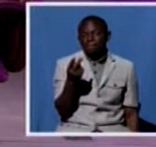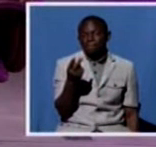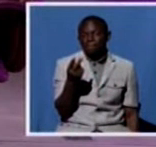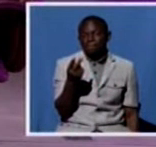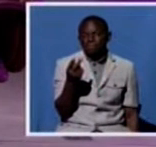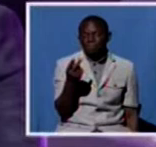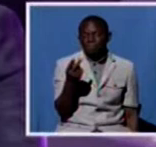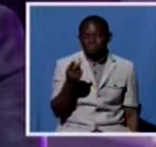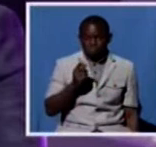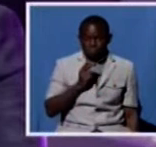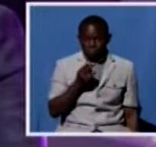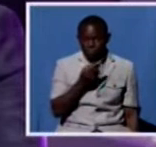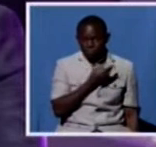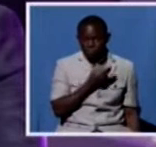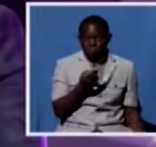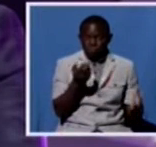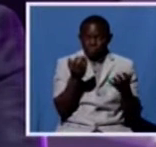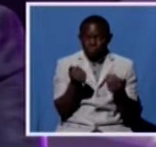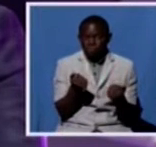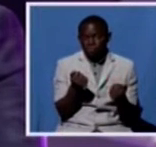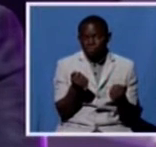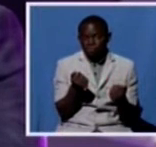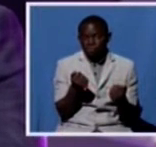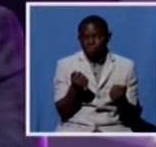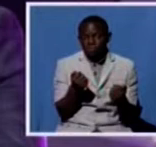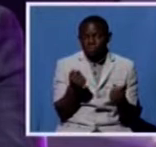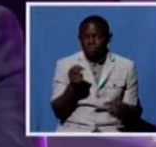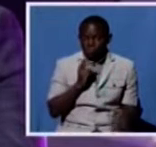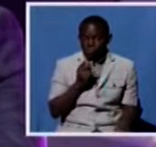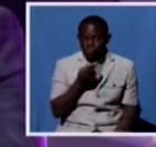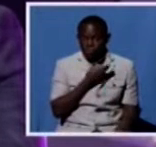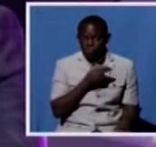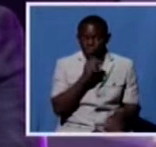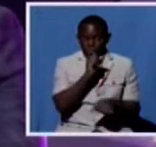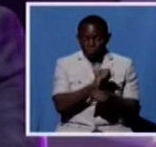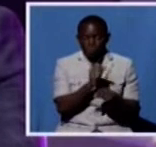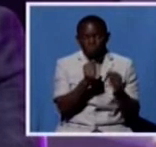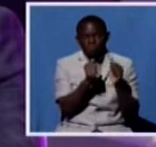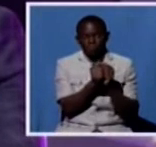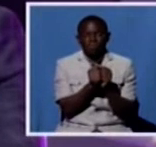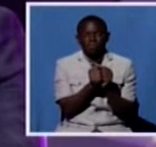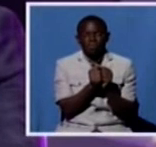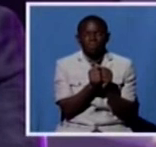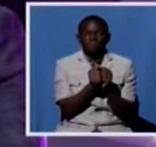integration, or we are collaborating with the various